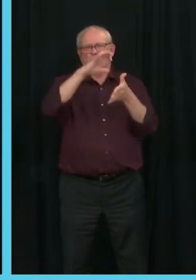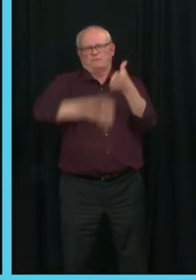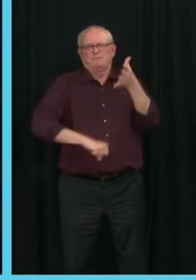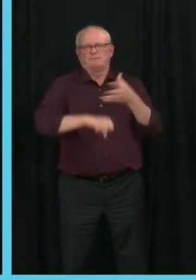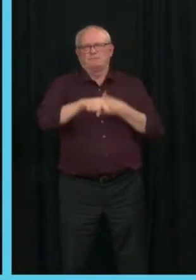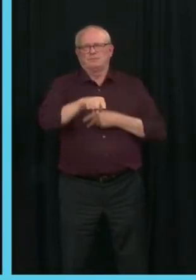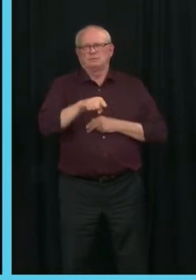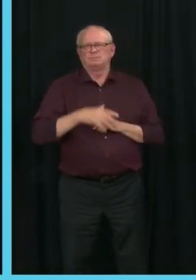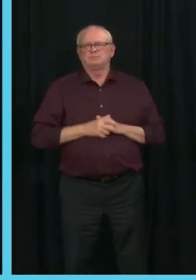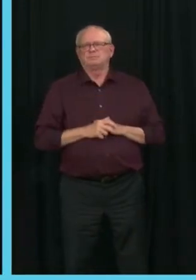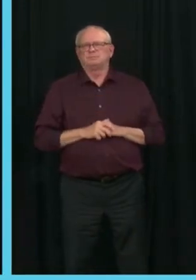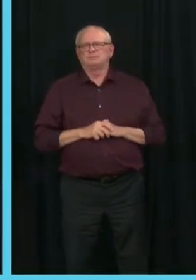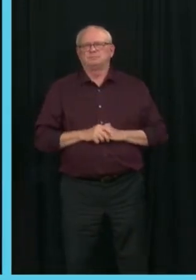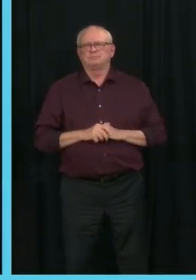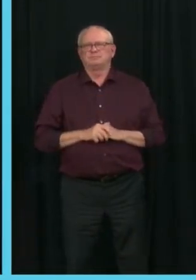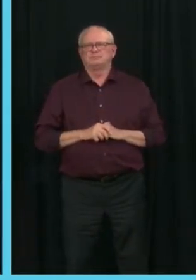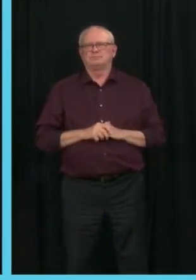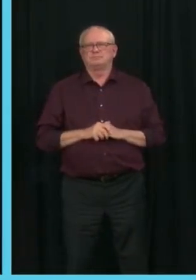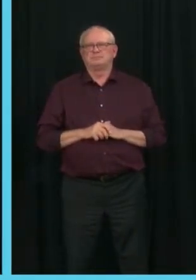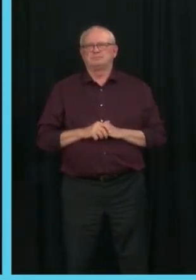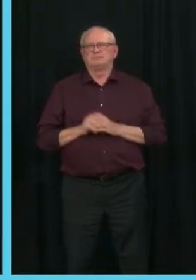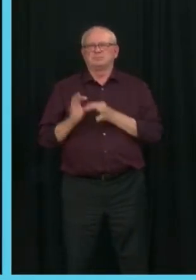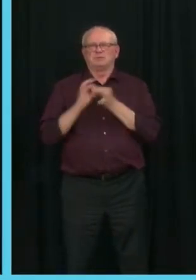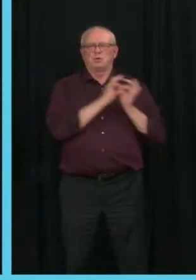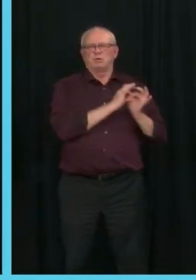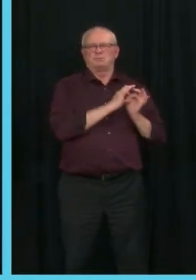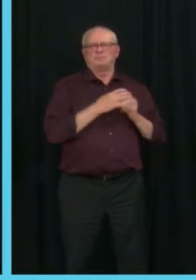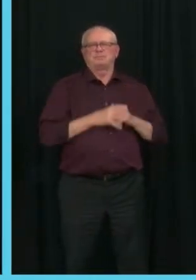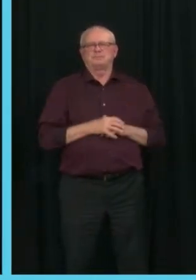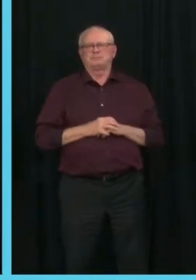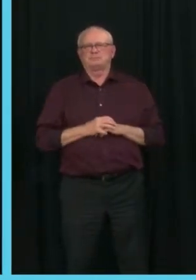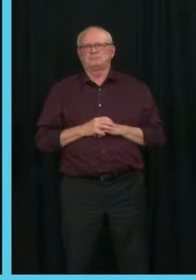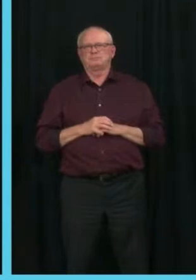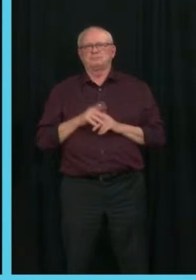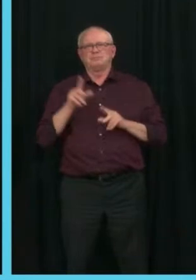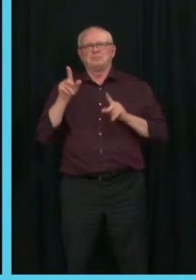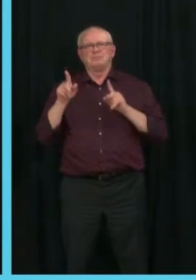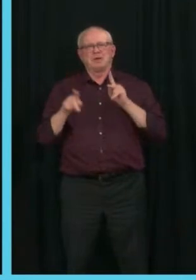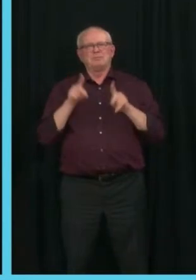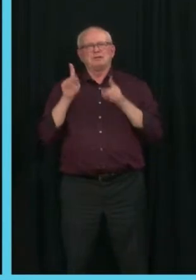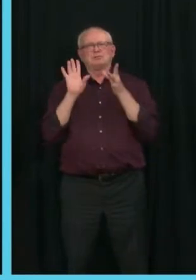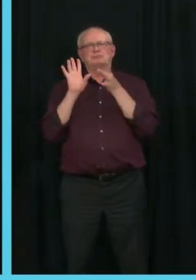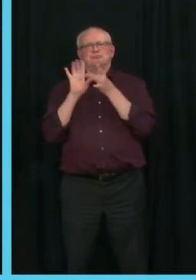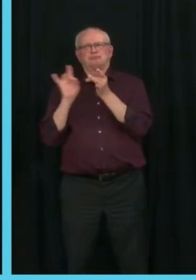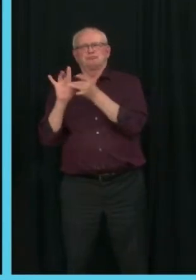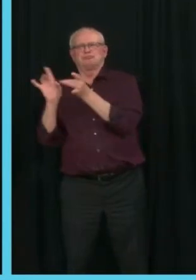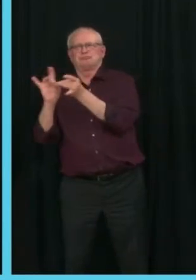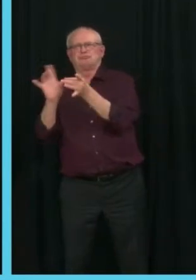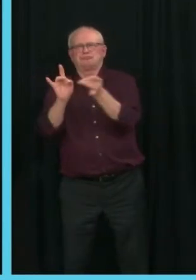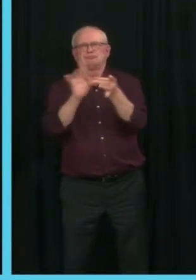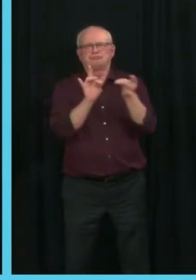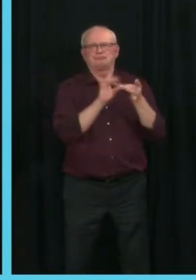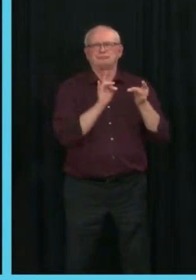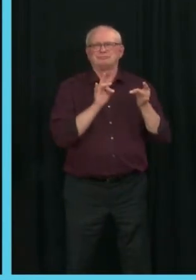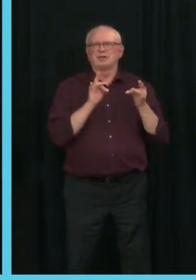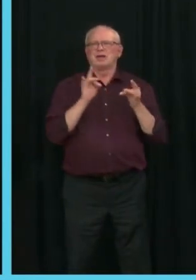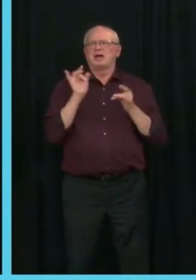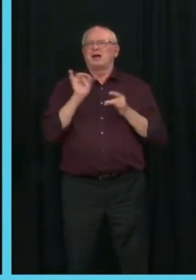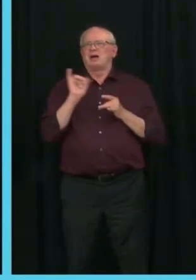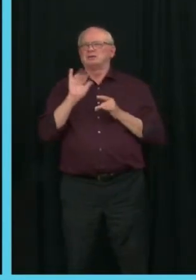Yes, people are evidently saying things, and you've had people in your own caucus saying that you should quit right